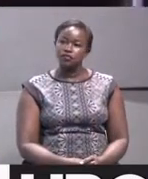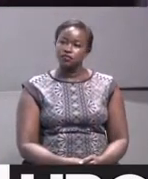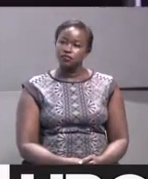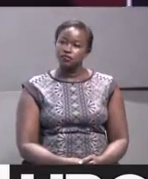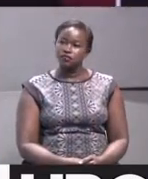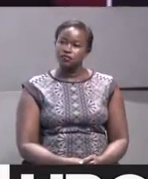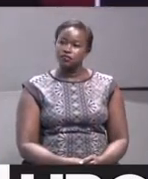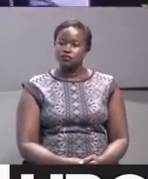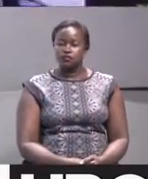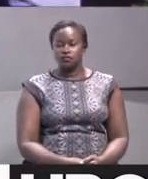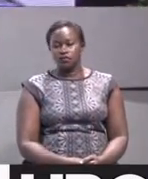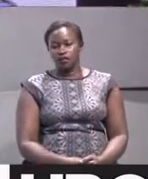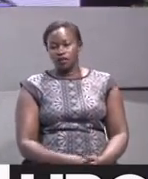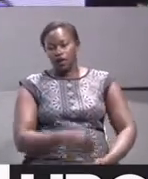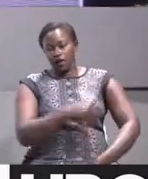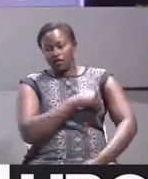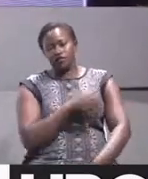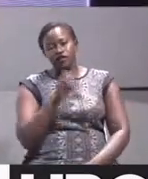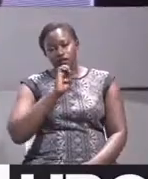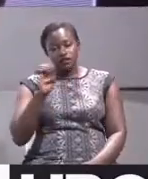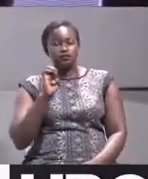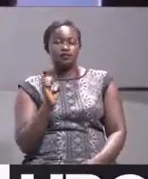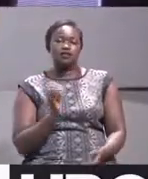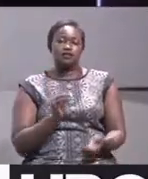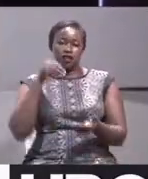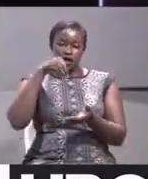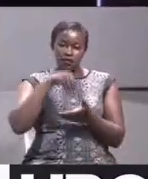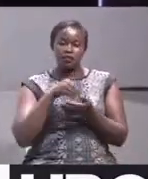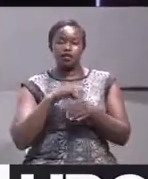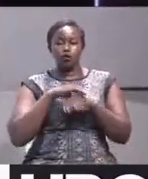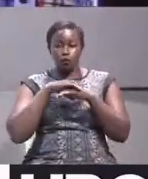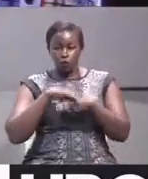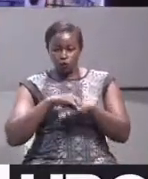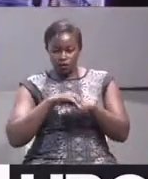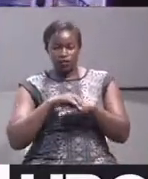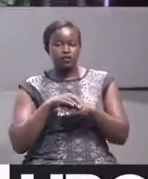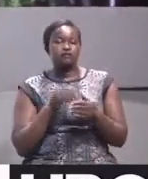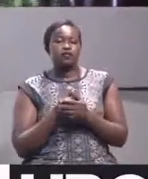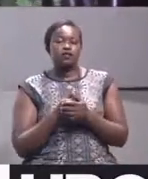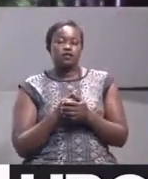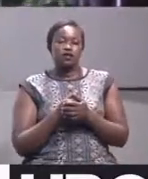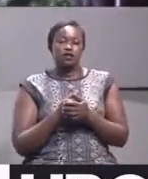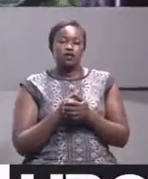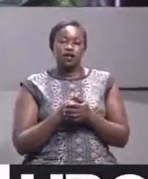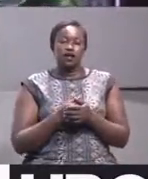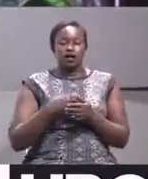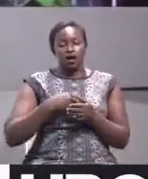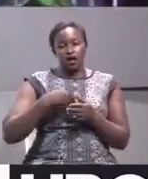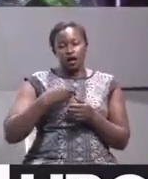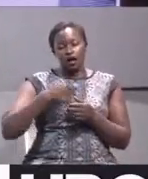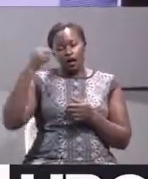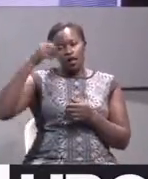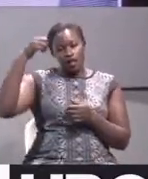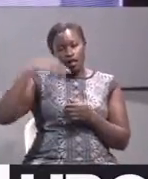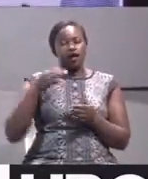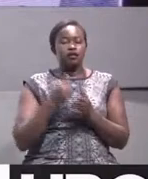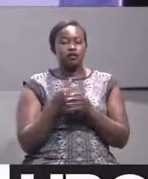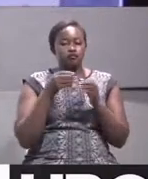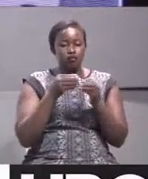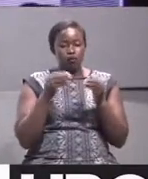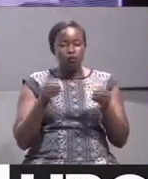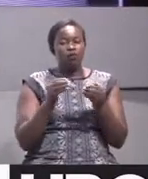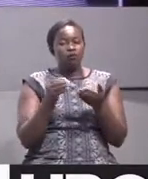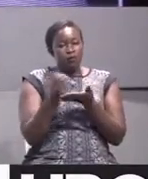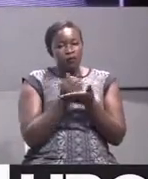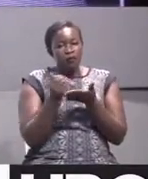The chief executive, Stanbic Holdings Limited, Francis Karuhanga, highlighted the increase in deposits, reflecting